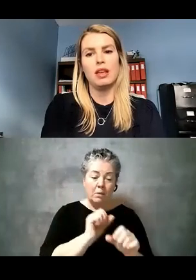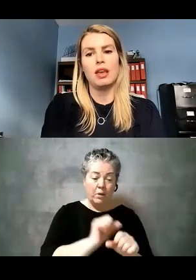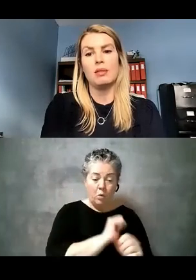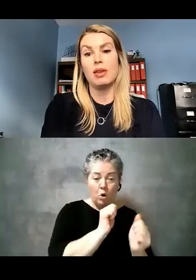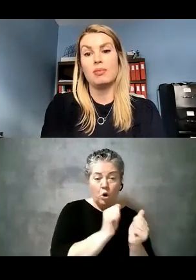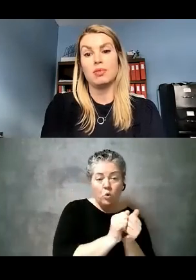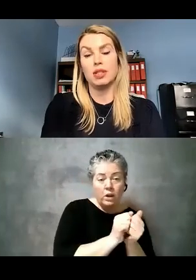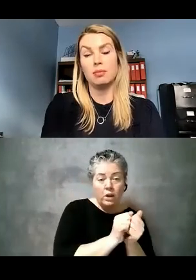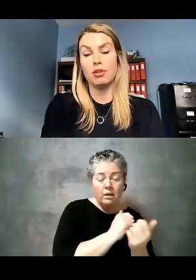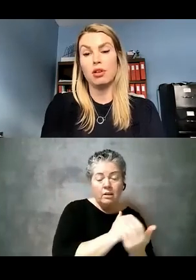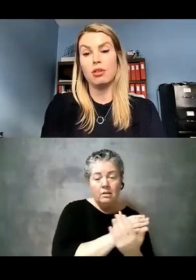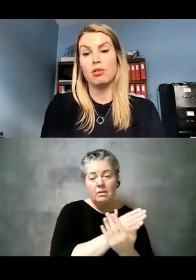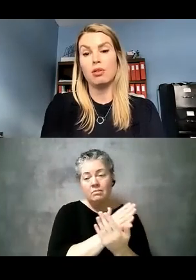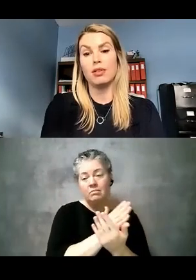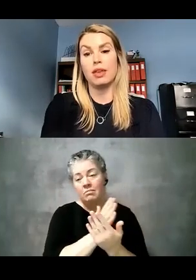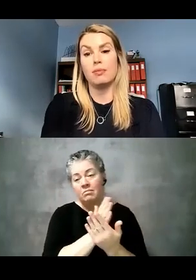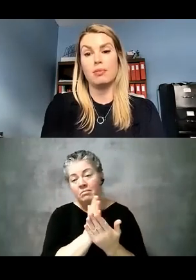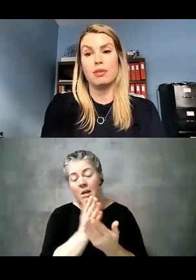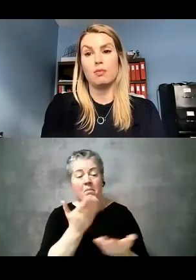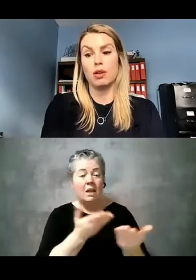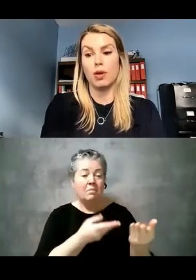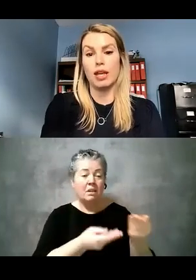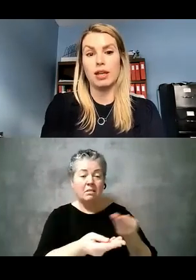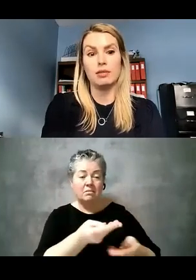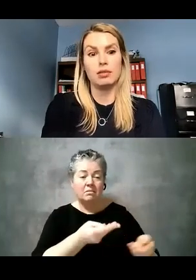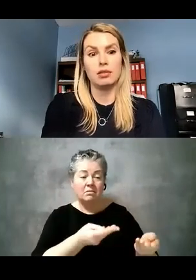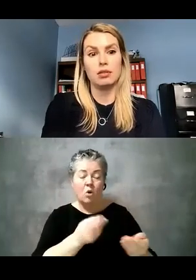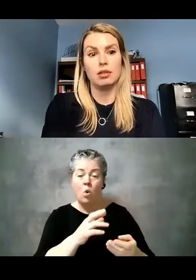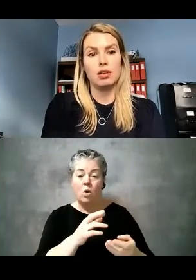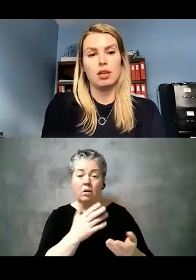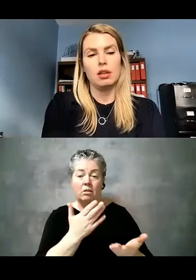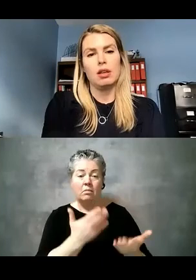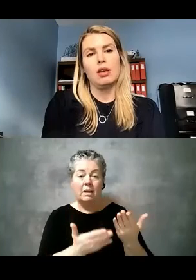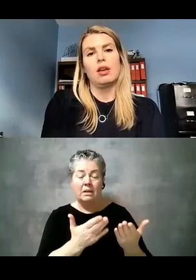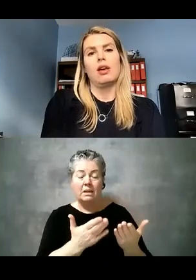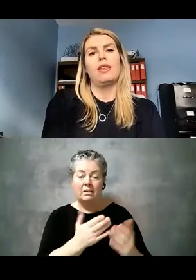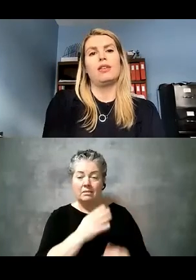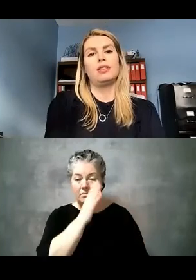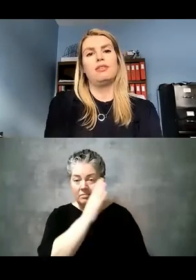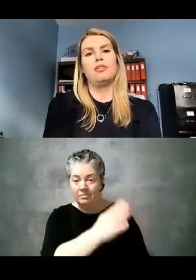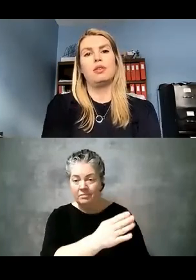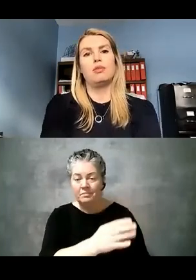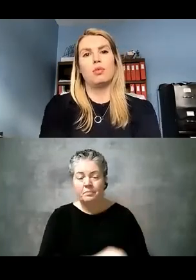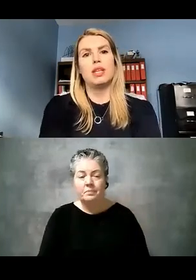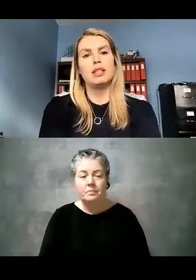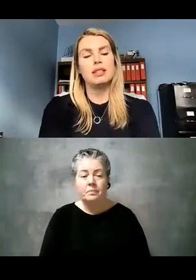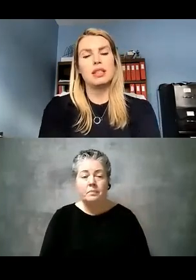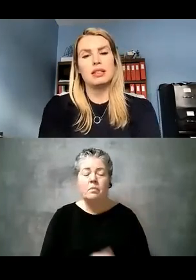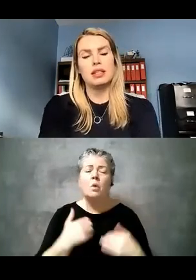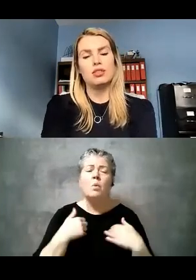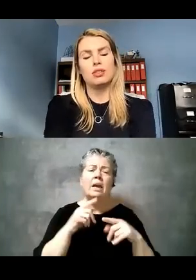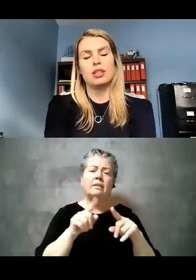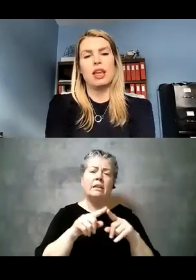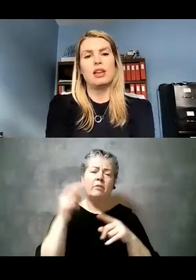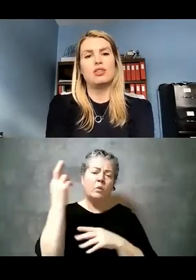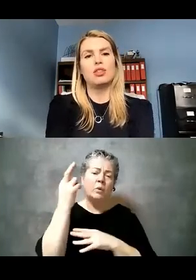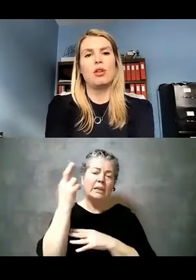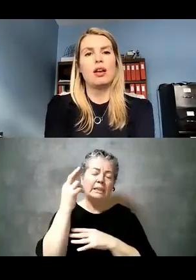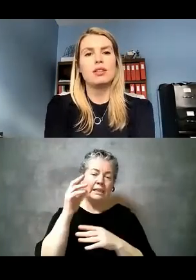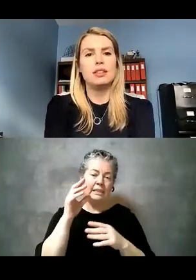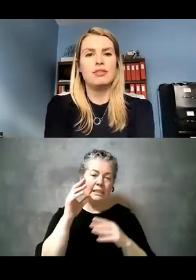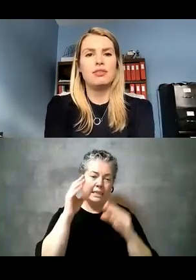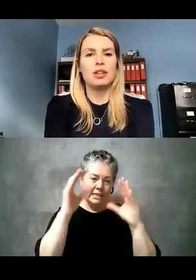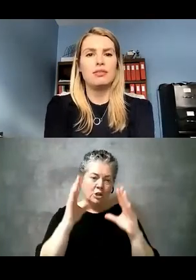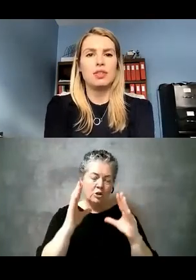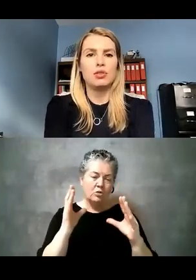within and may be reciprocal, or they may be one way. There's different reasons that teachers engage